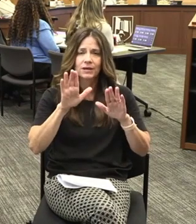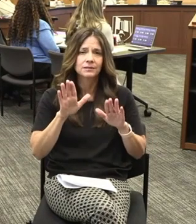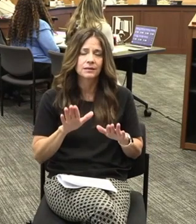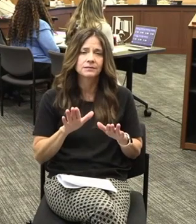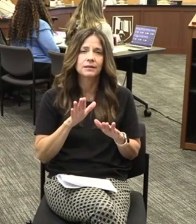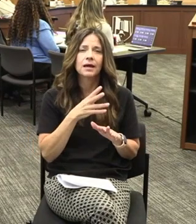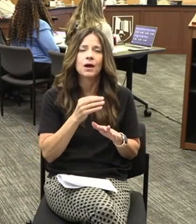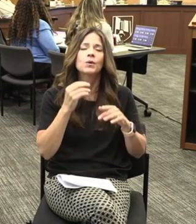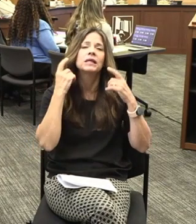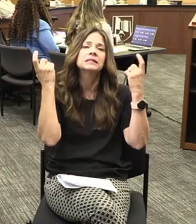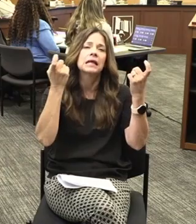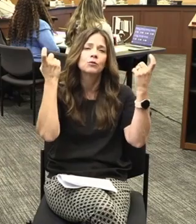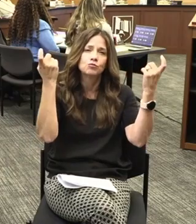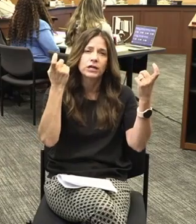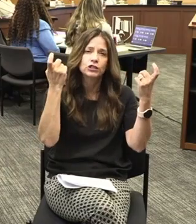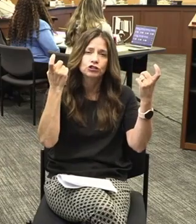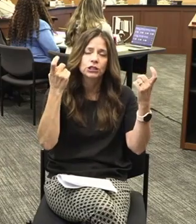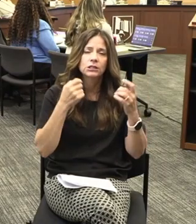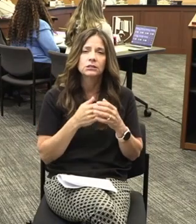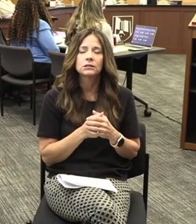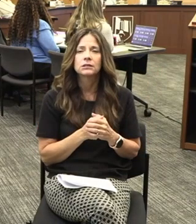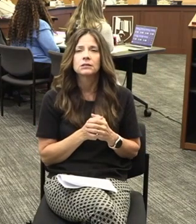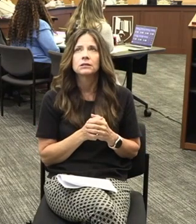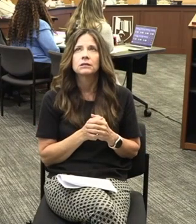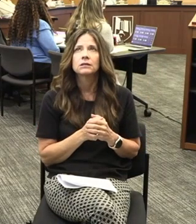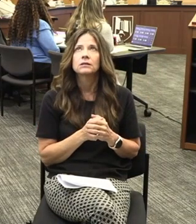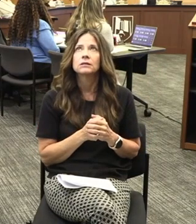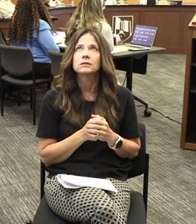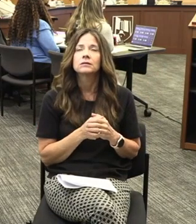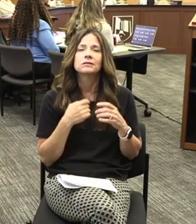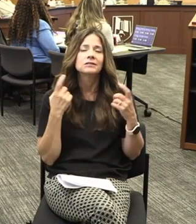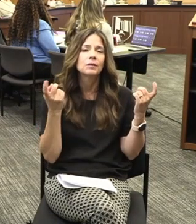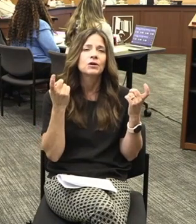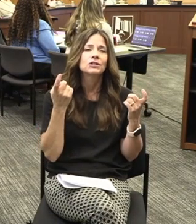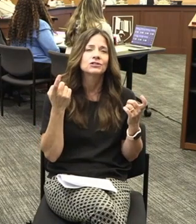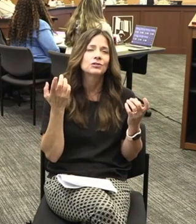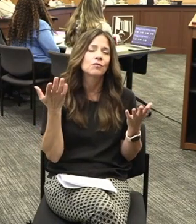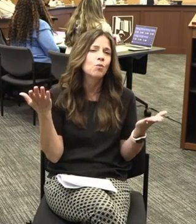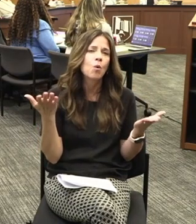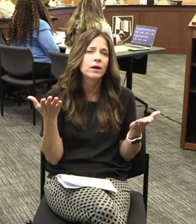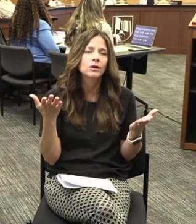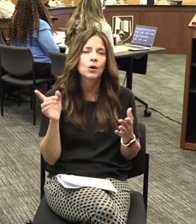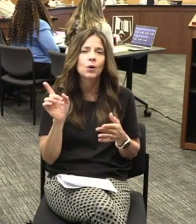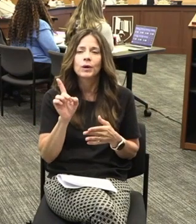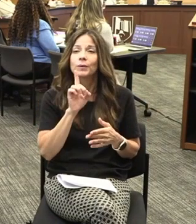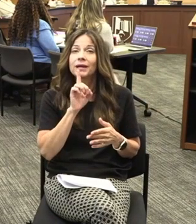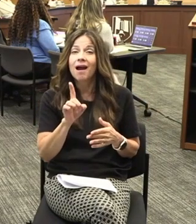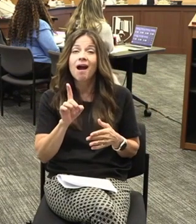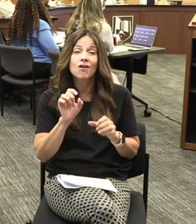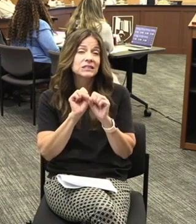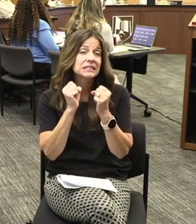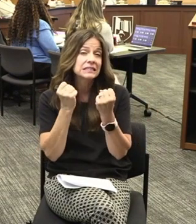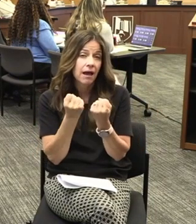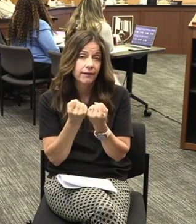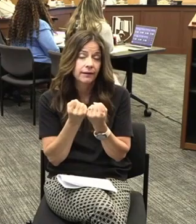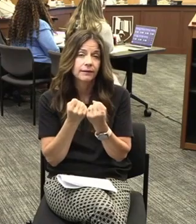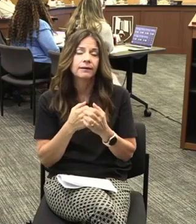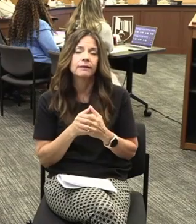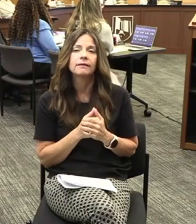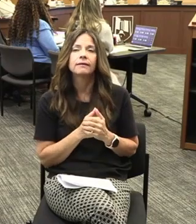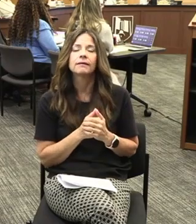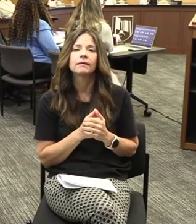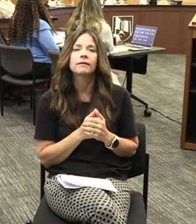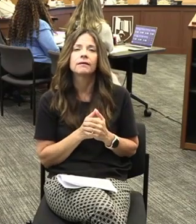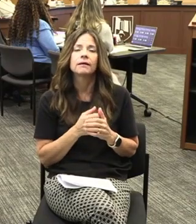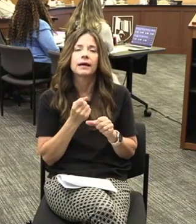really a celebration and of where we are as a society. And this is the